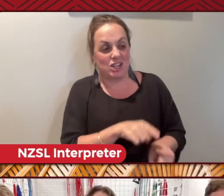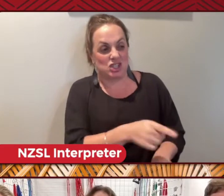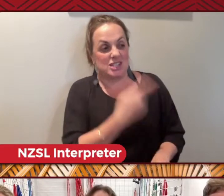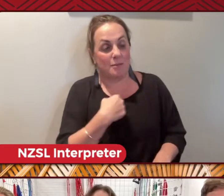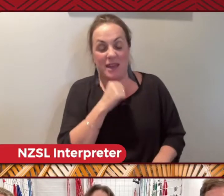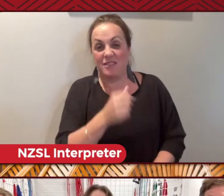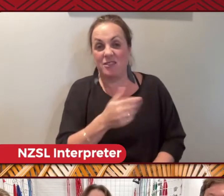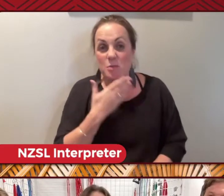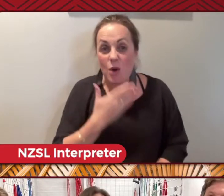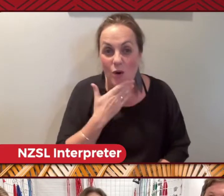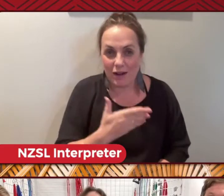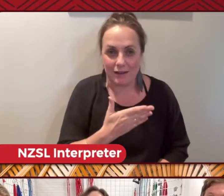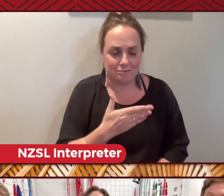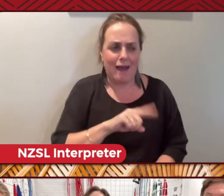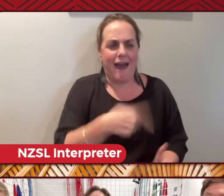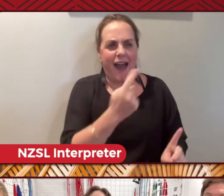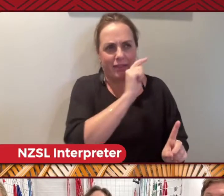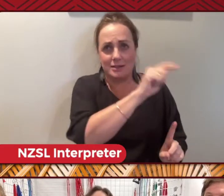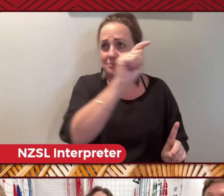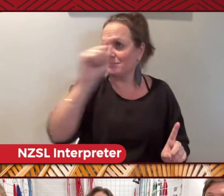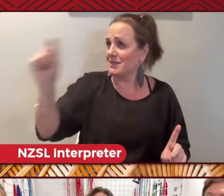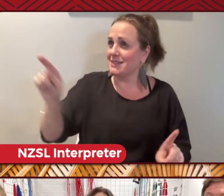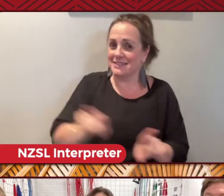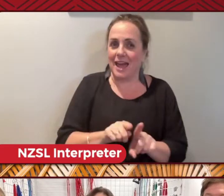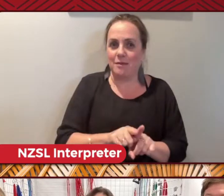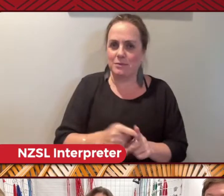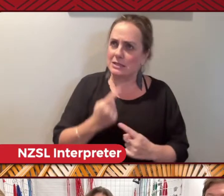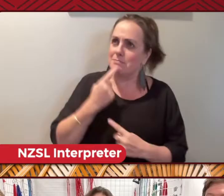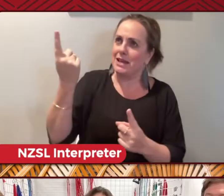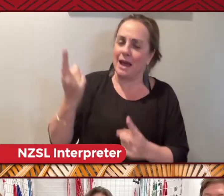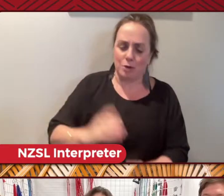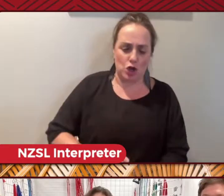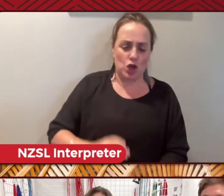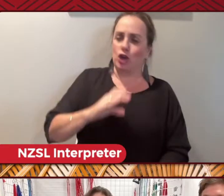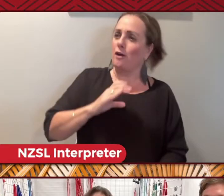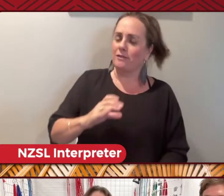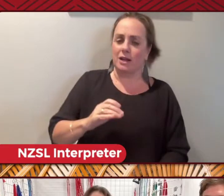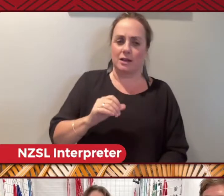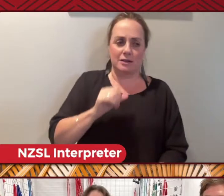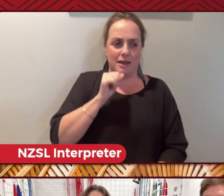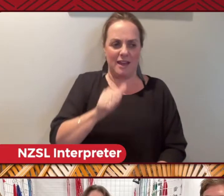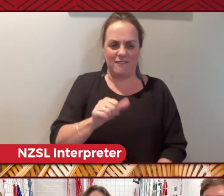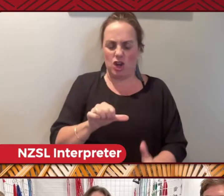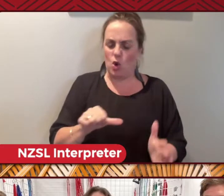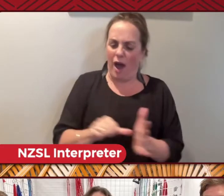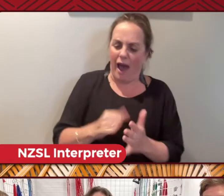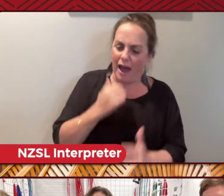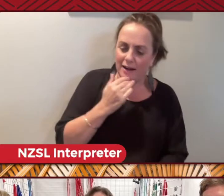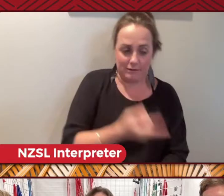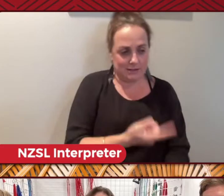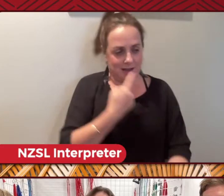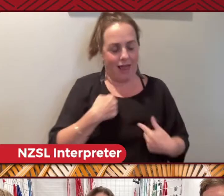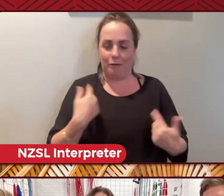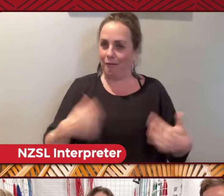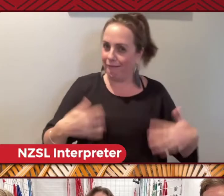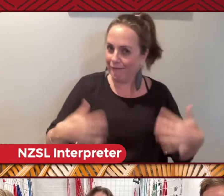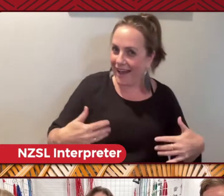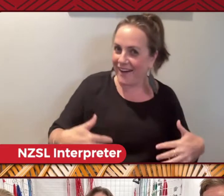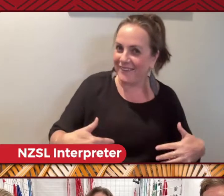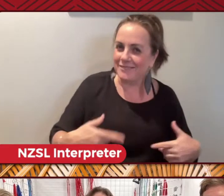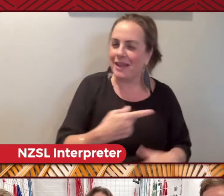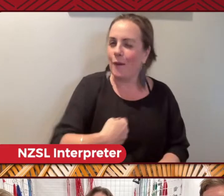or she'll tell you if it's not hard enough. And that's that really maturing and knowing that we're on the same